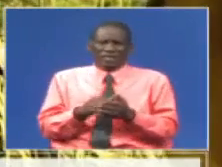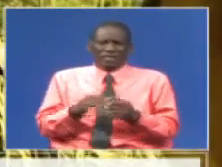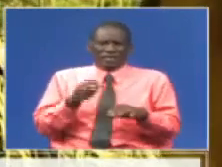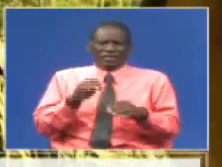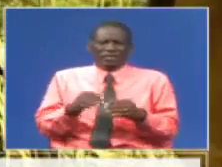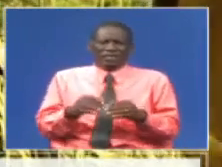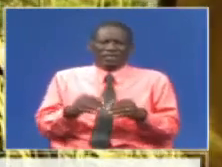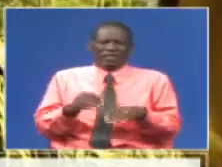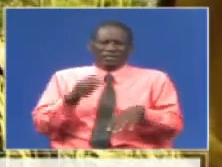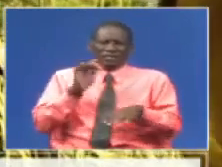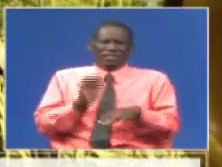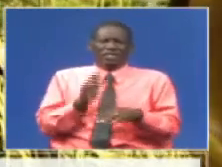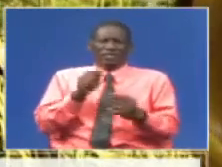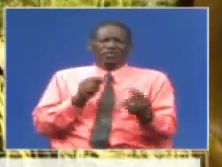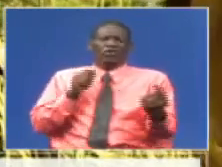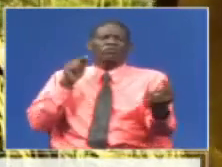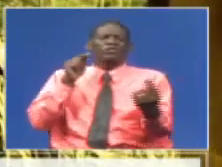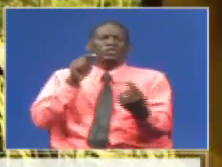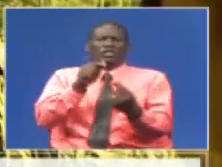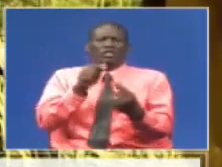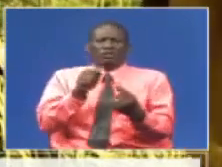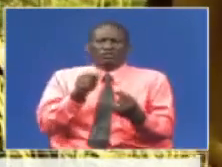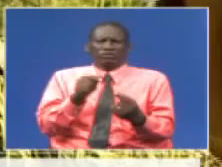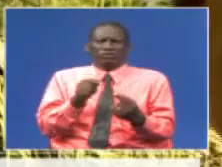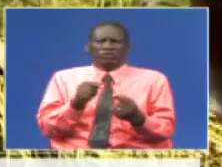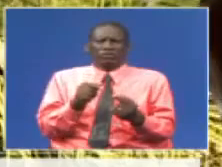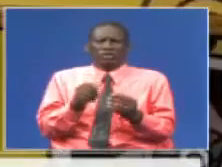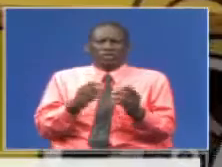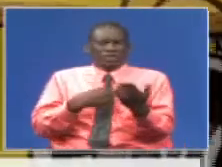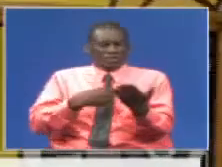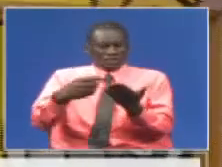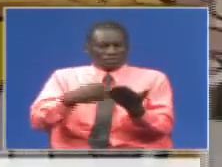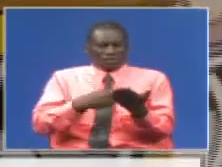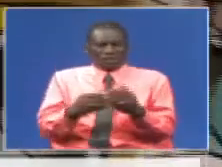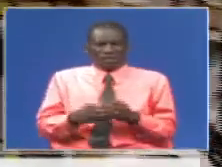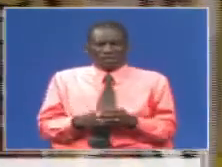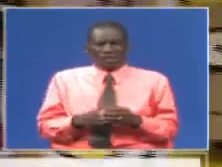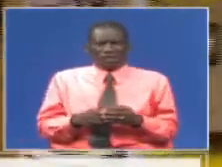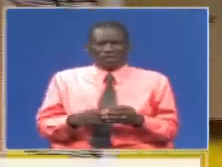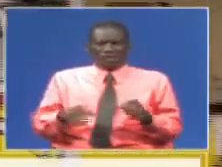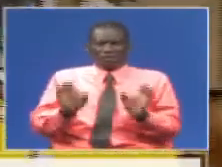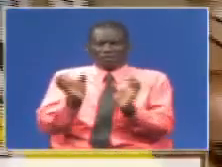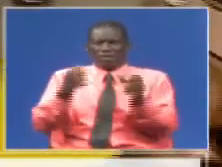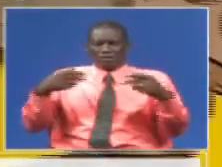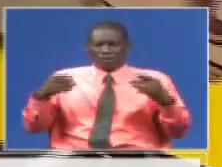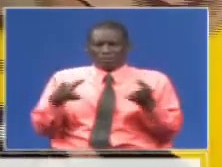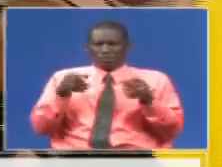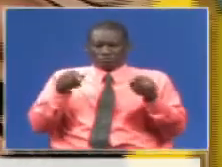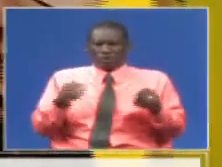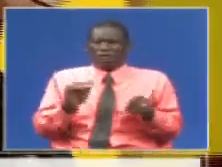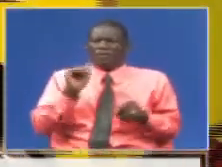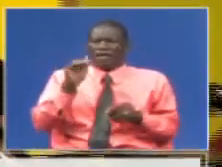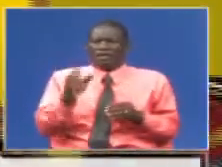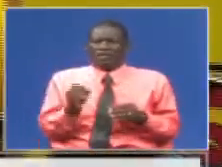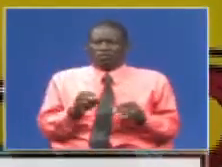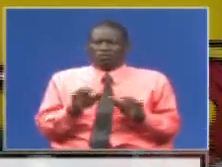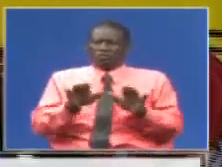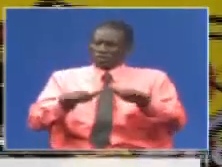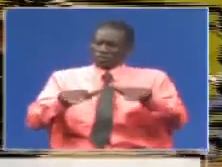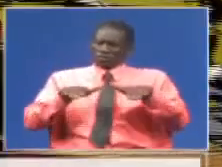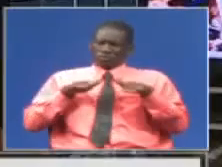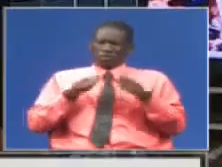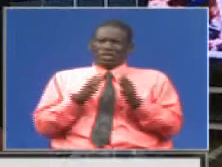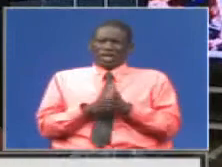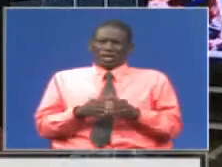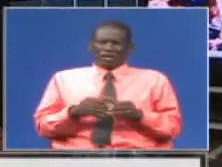sensible, objective debate. The players in the industry today have been urged to take a back seat and